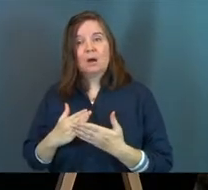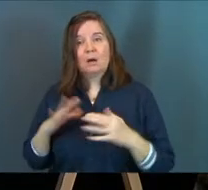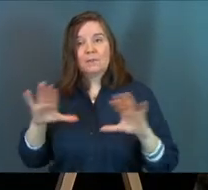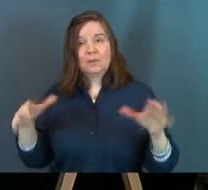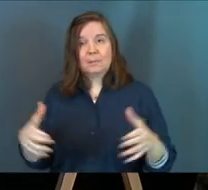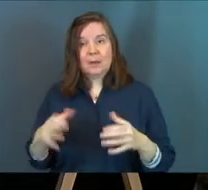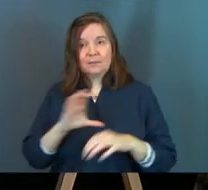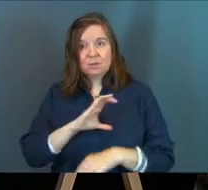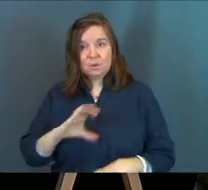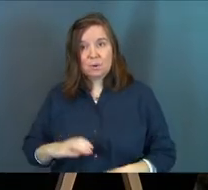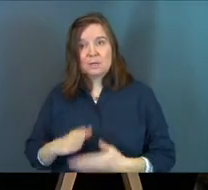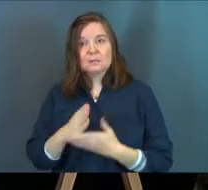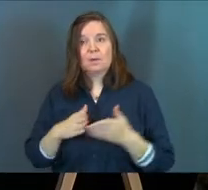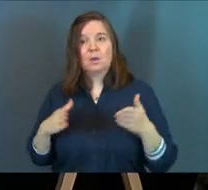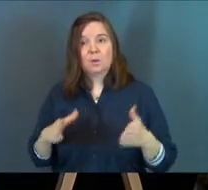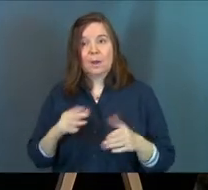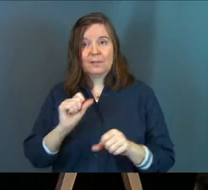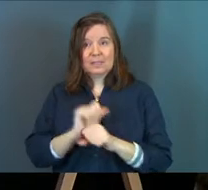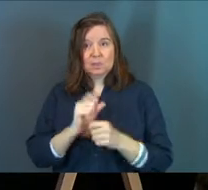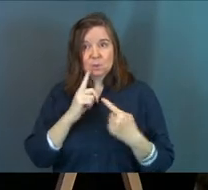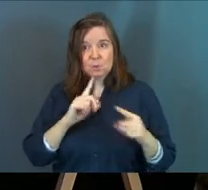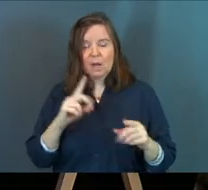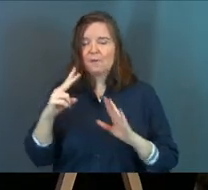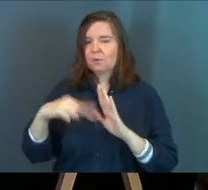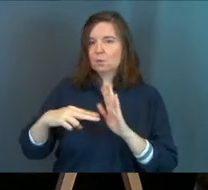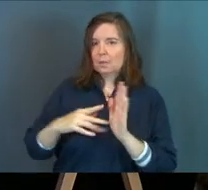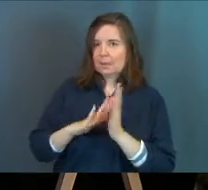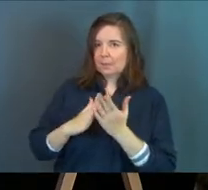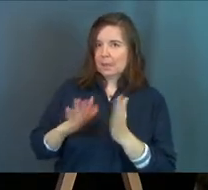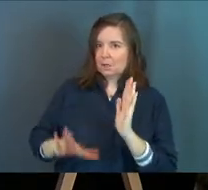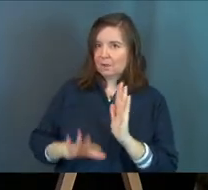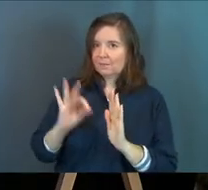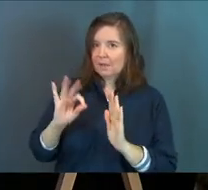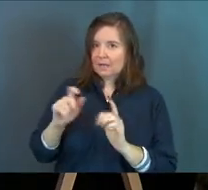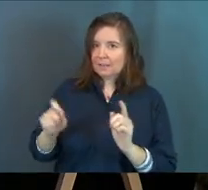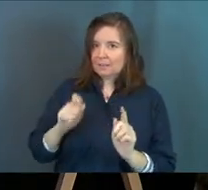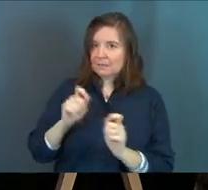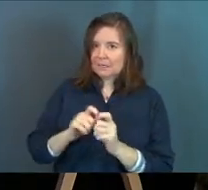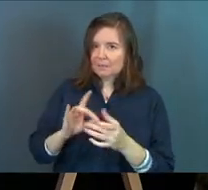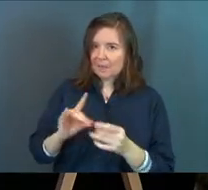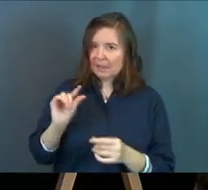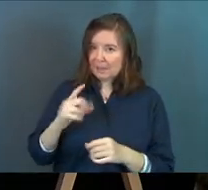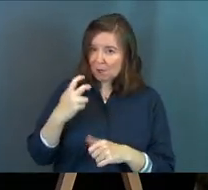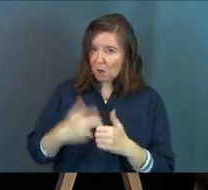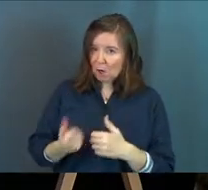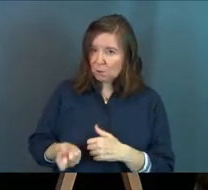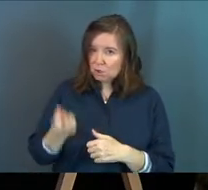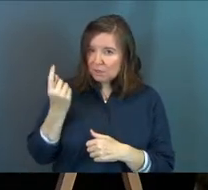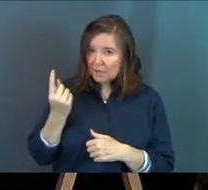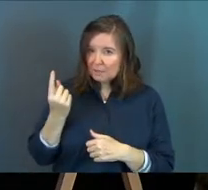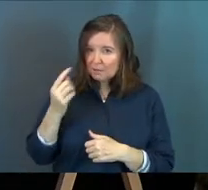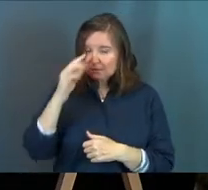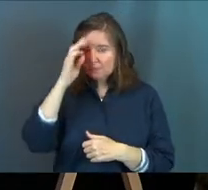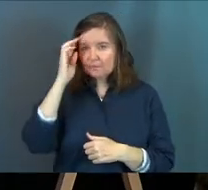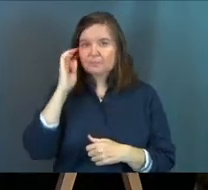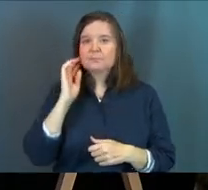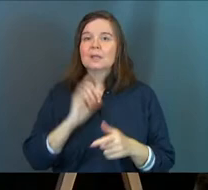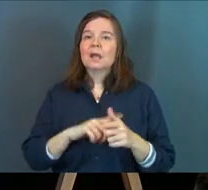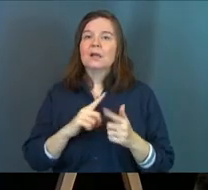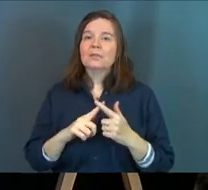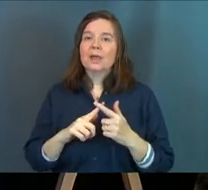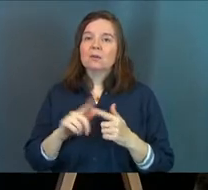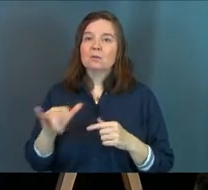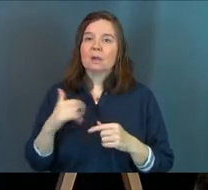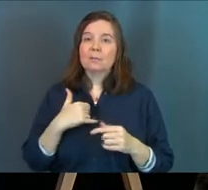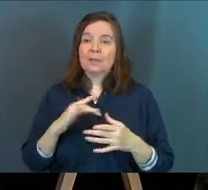of Christ. That's part of the way that this works. You ever read the Bible and you find a particular passage a little bit hard to understand? And then you